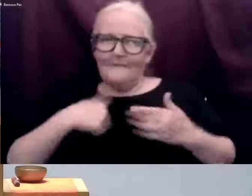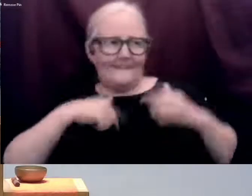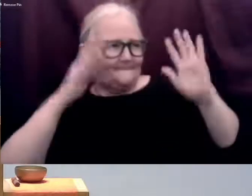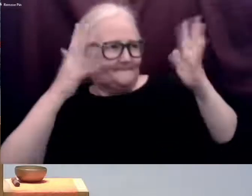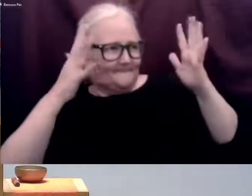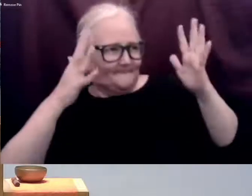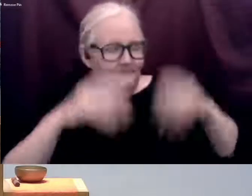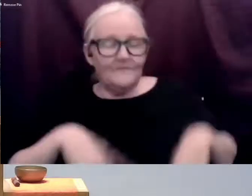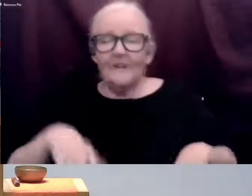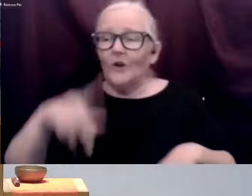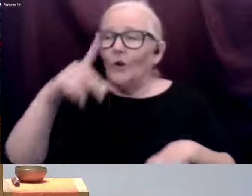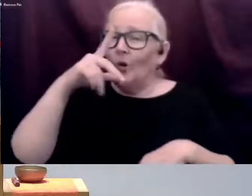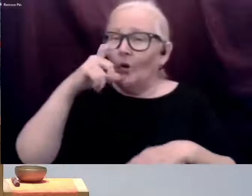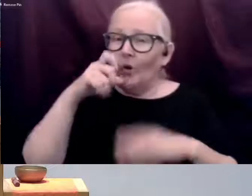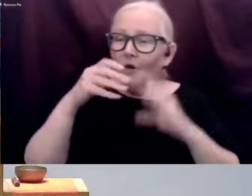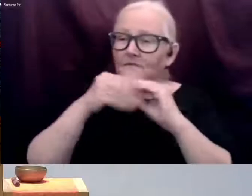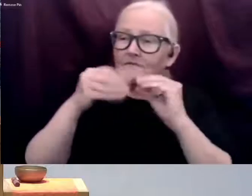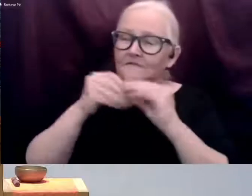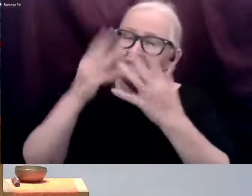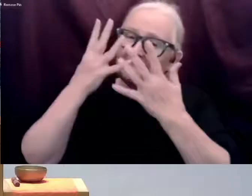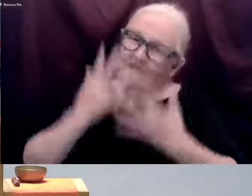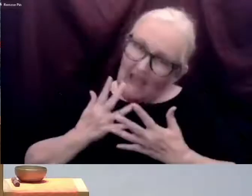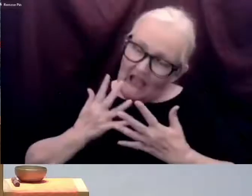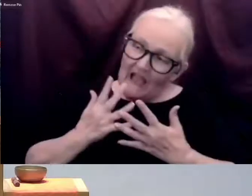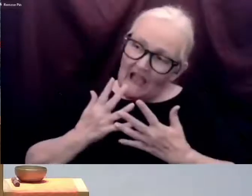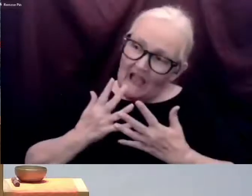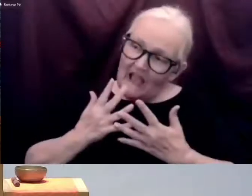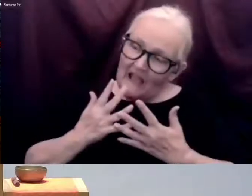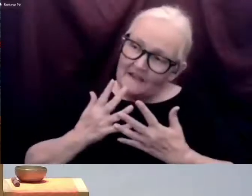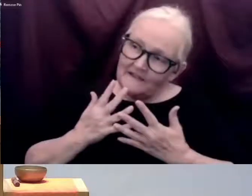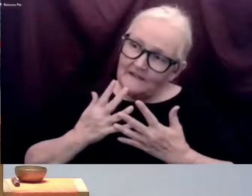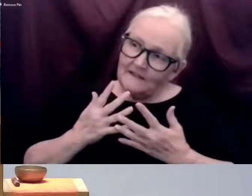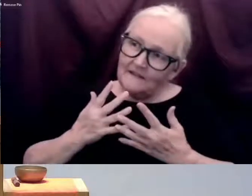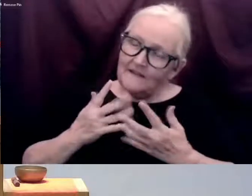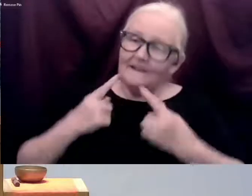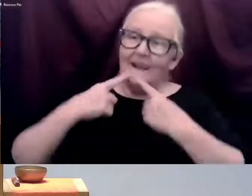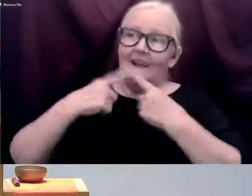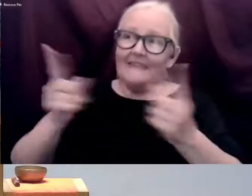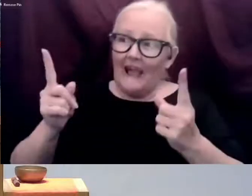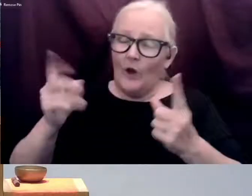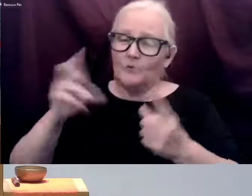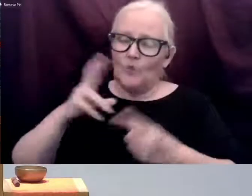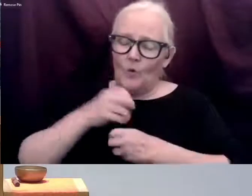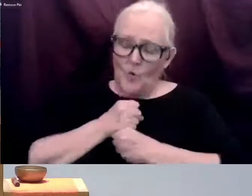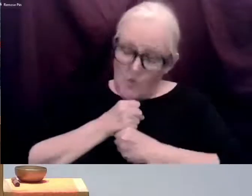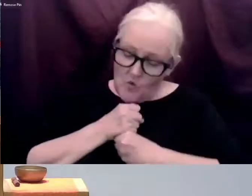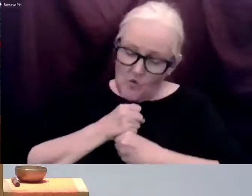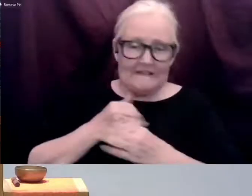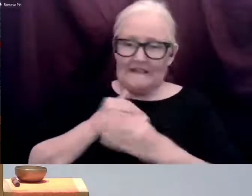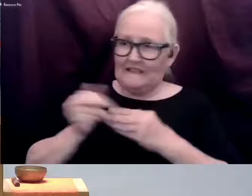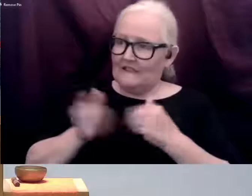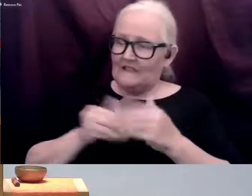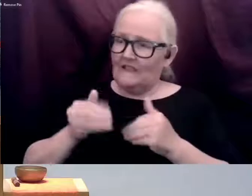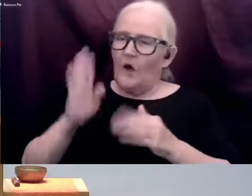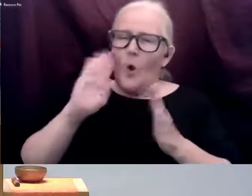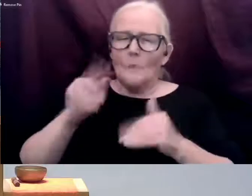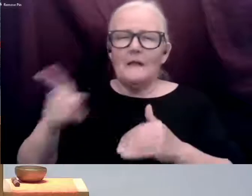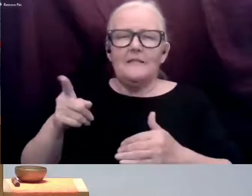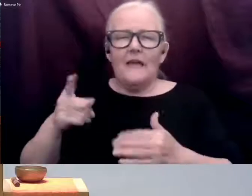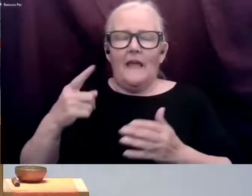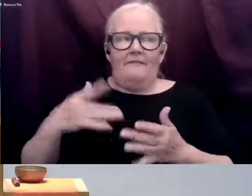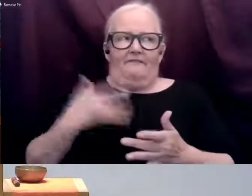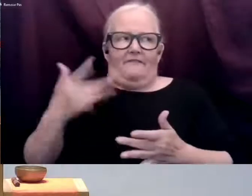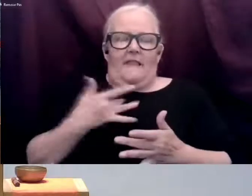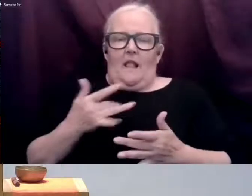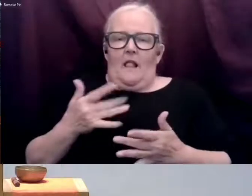sorrows aloud and those whose sorrows are too deep for words feel held in the loving kindness of this congregation